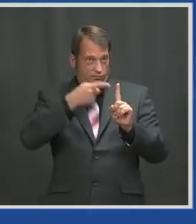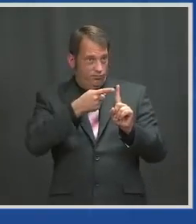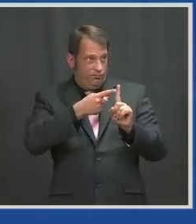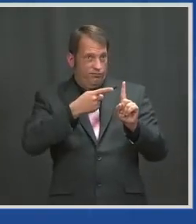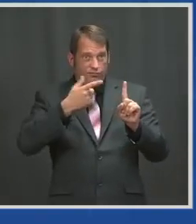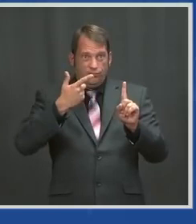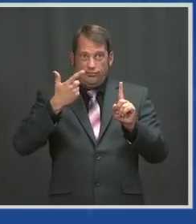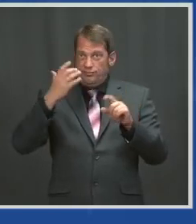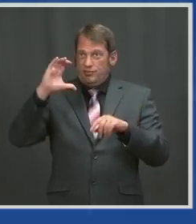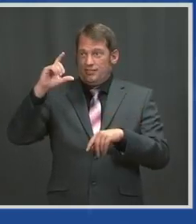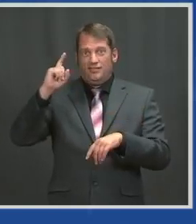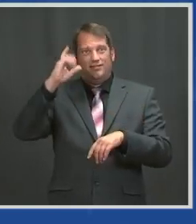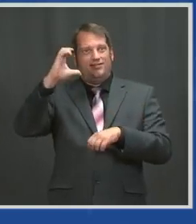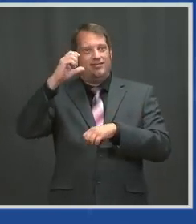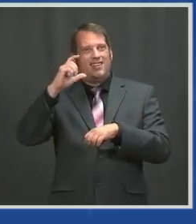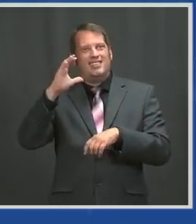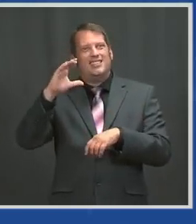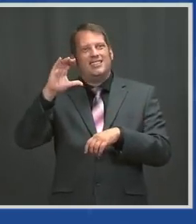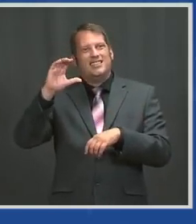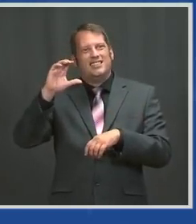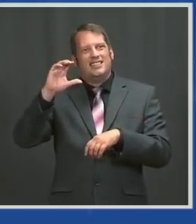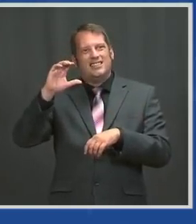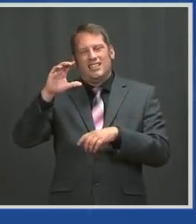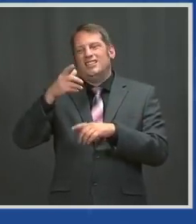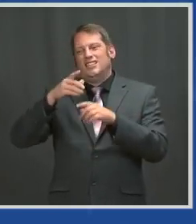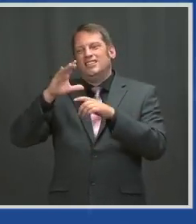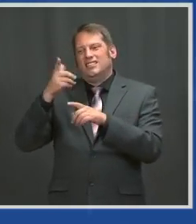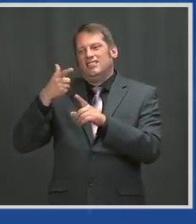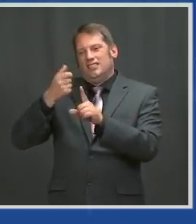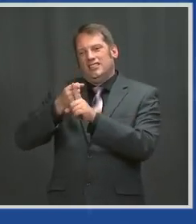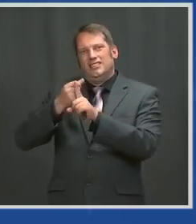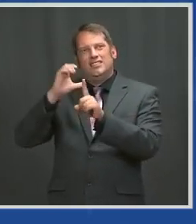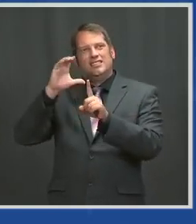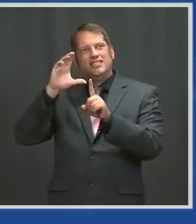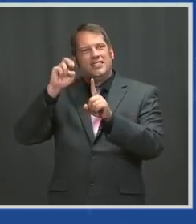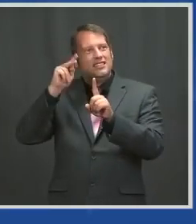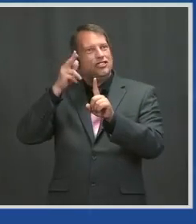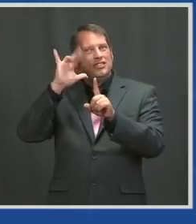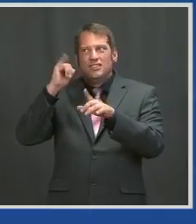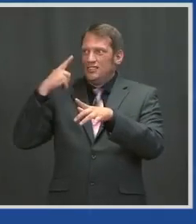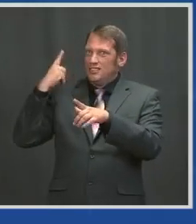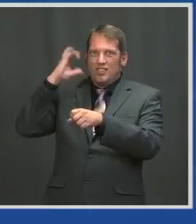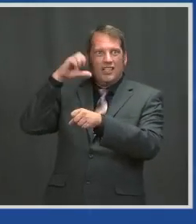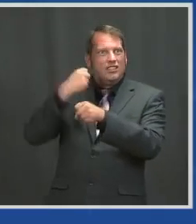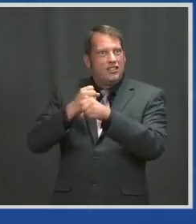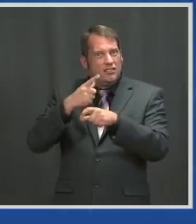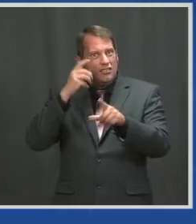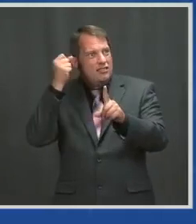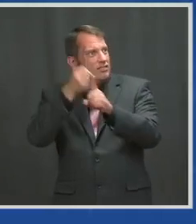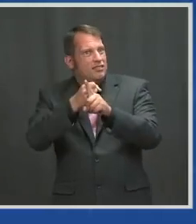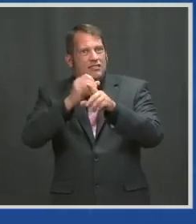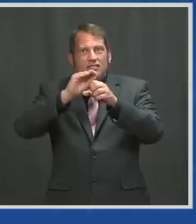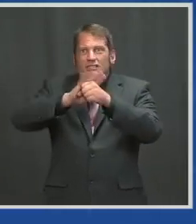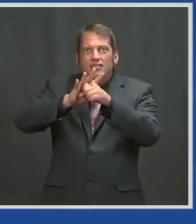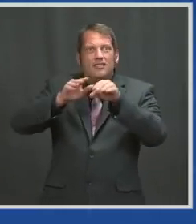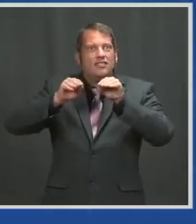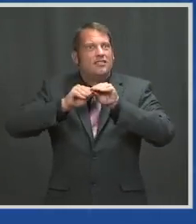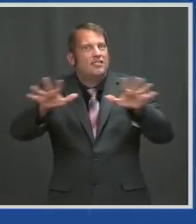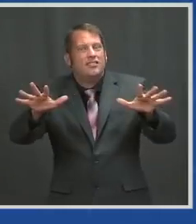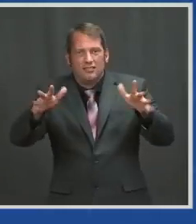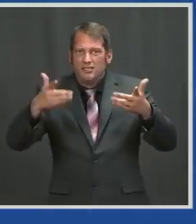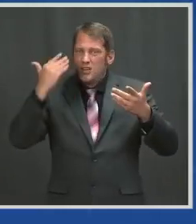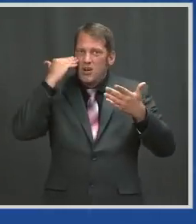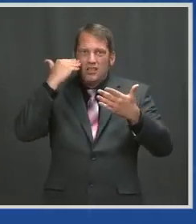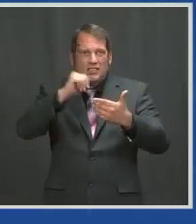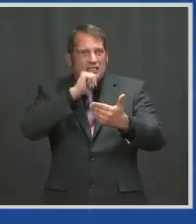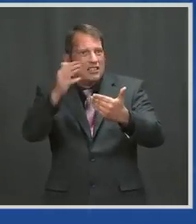once-in-a-generation economic crisis. And we knew this wouldn't be a sprint, it'd be a marathon. Quite frankly, we're moving